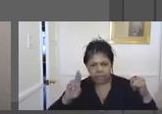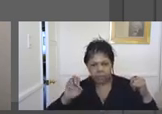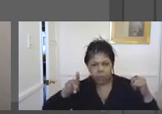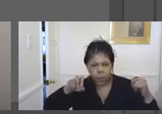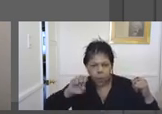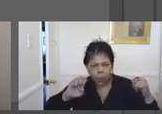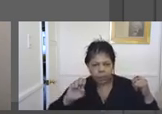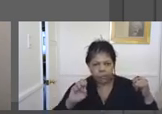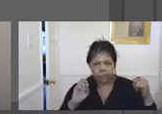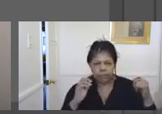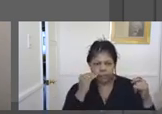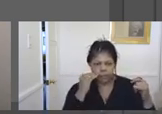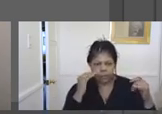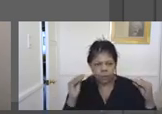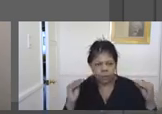together with little end